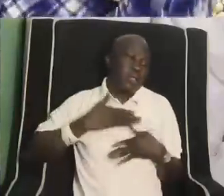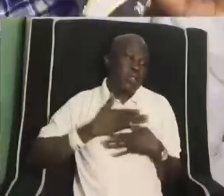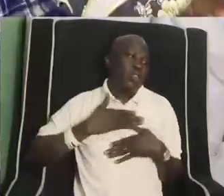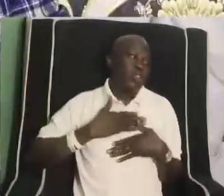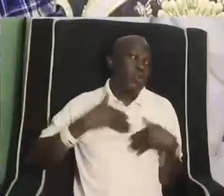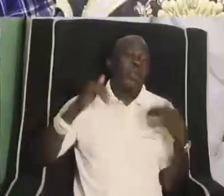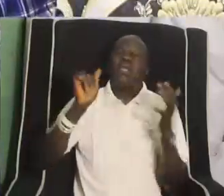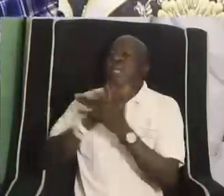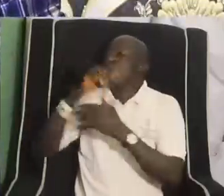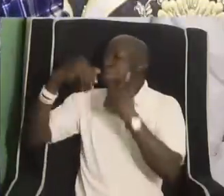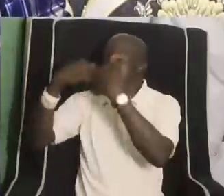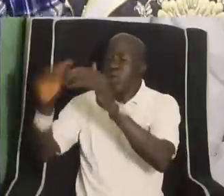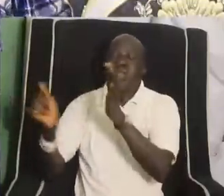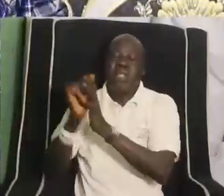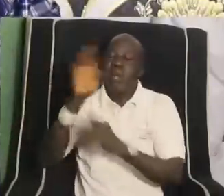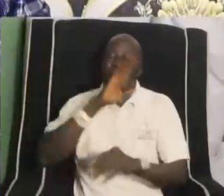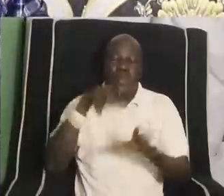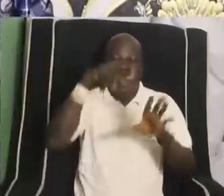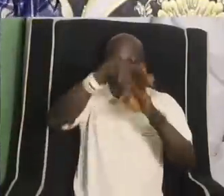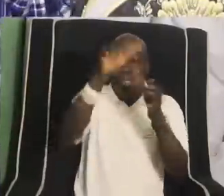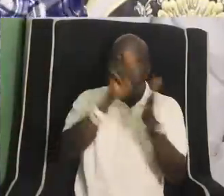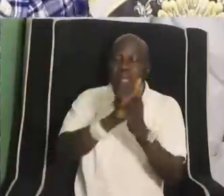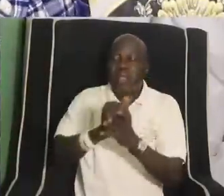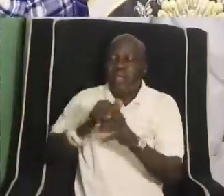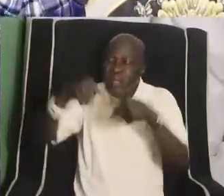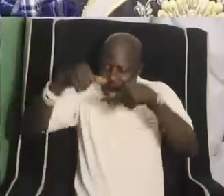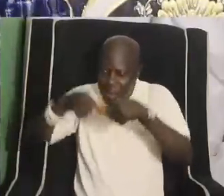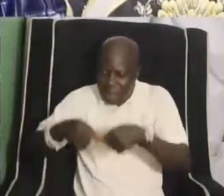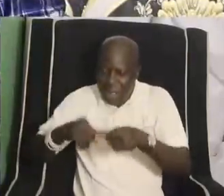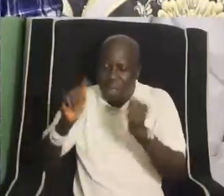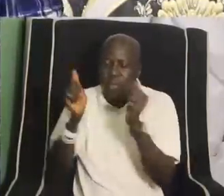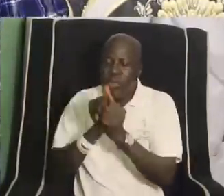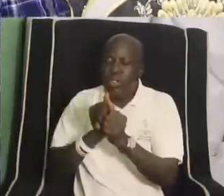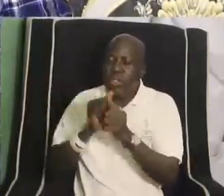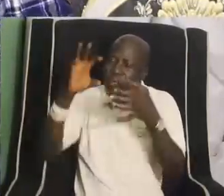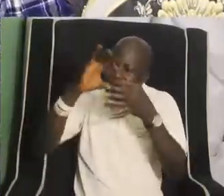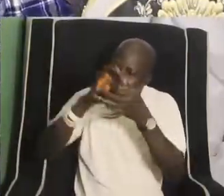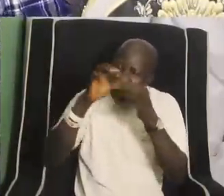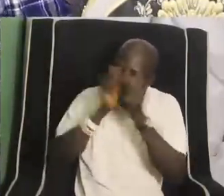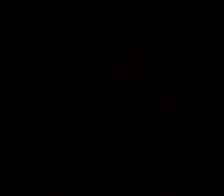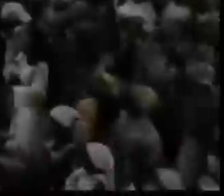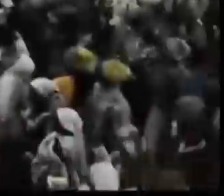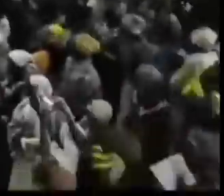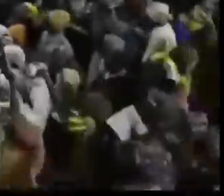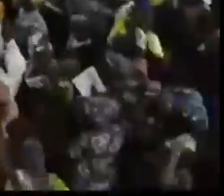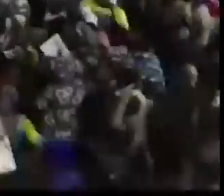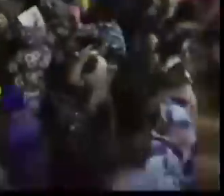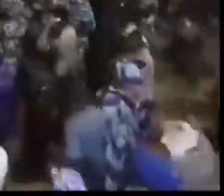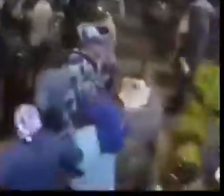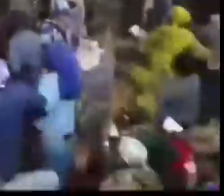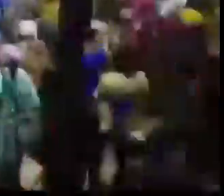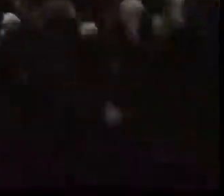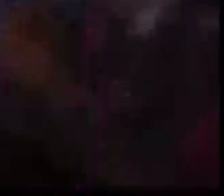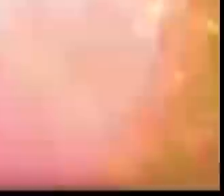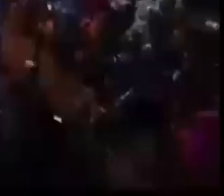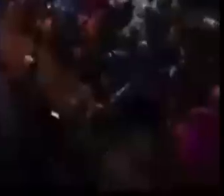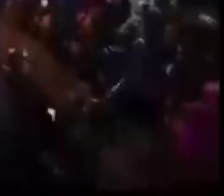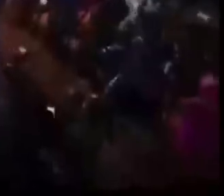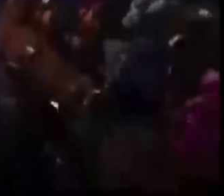or loss, will not implicate your journey of your life. Cleave to your husband.